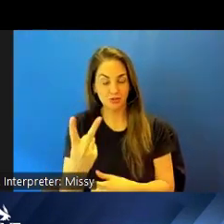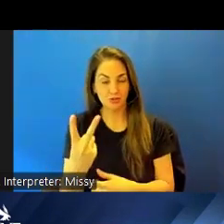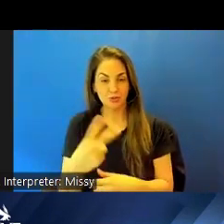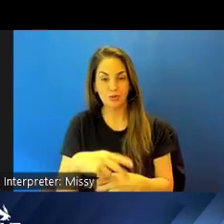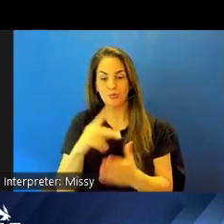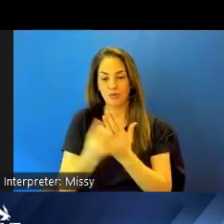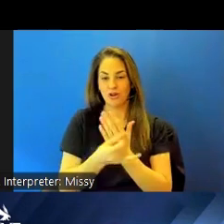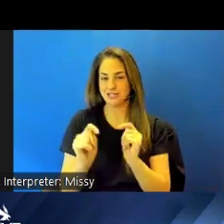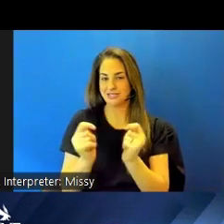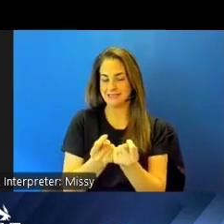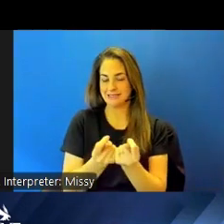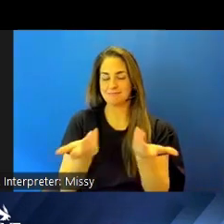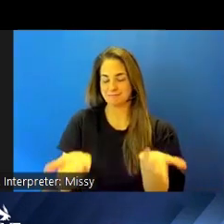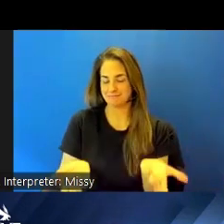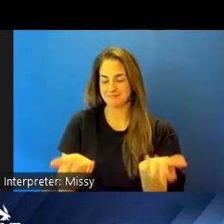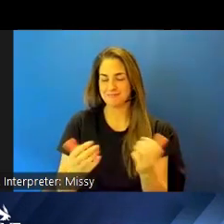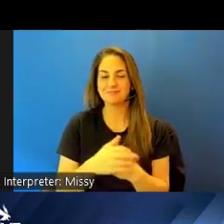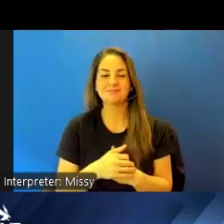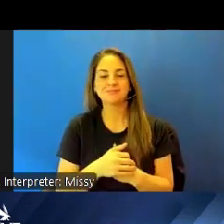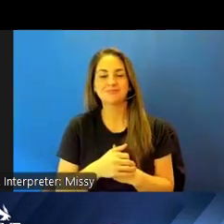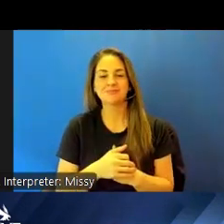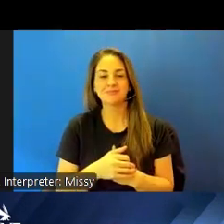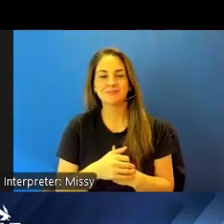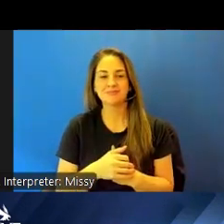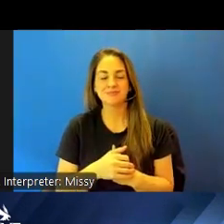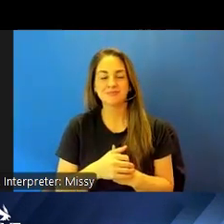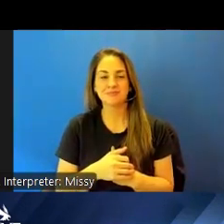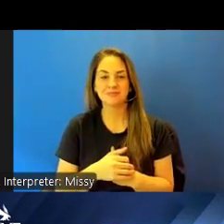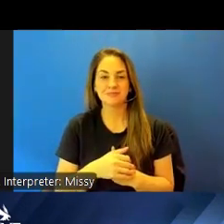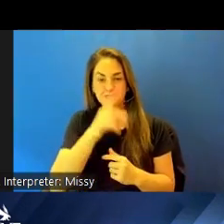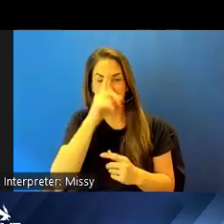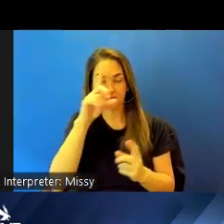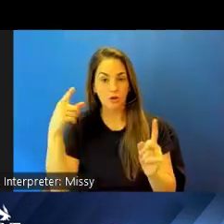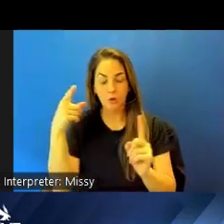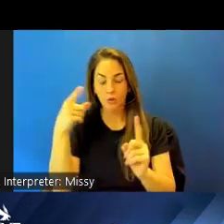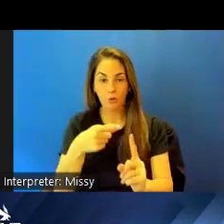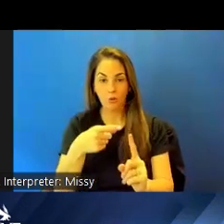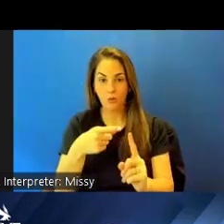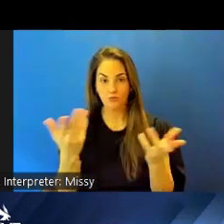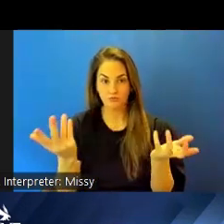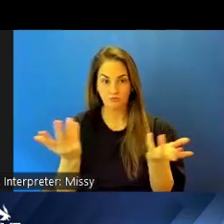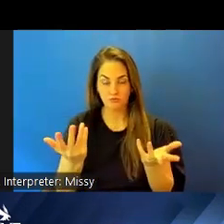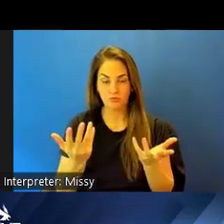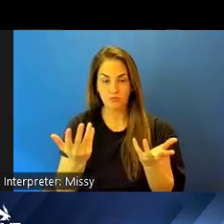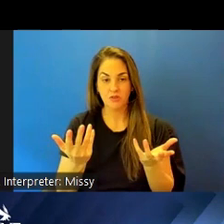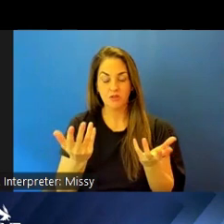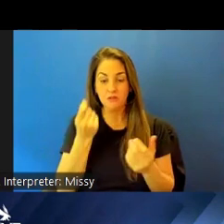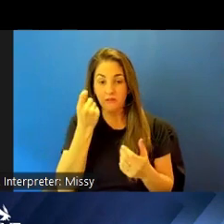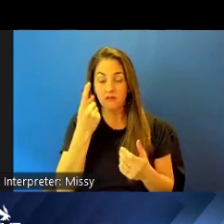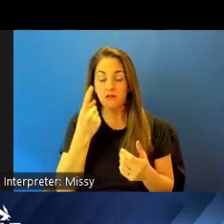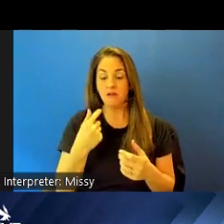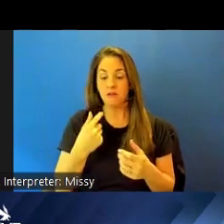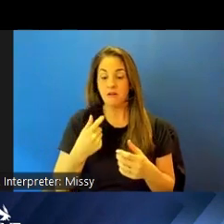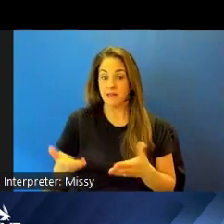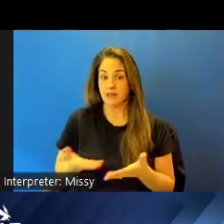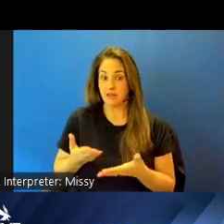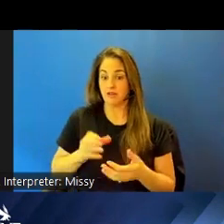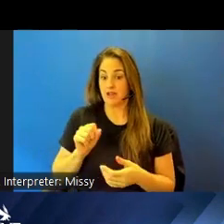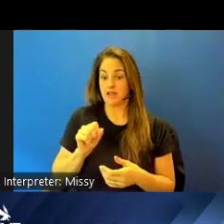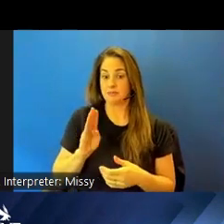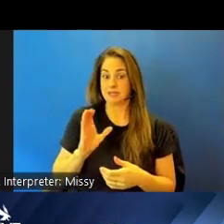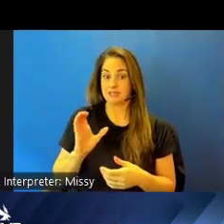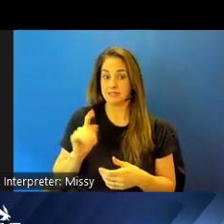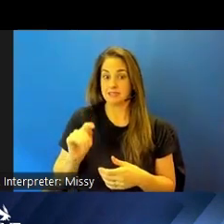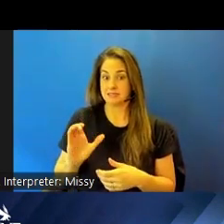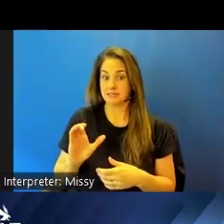project team. And our goal is, as because we're at SBCTC, a